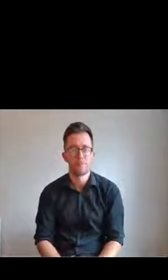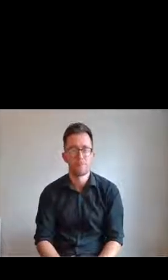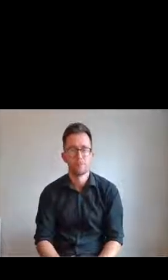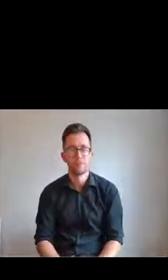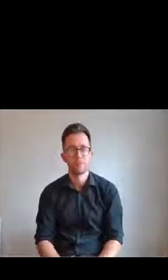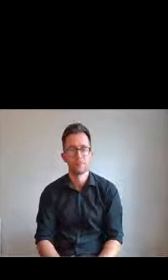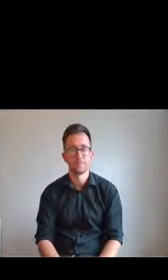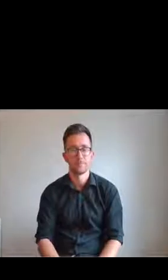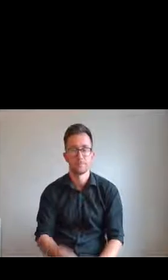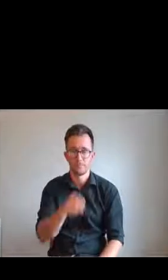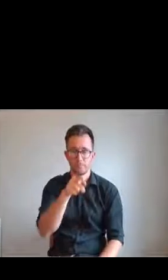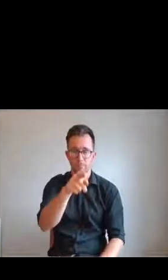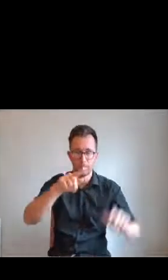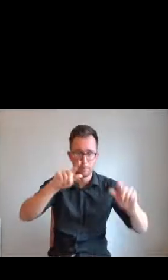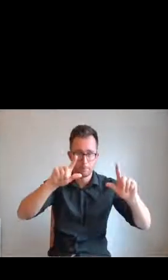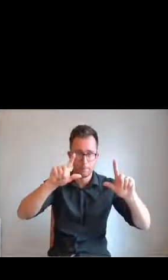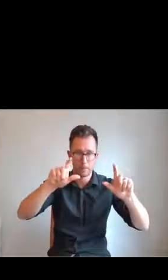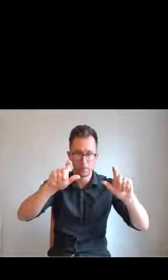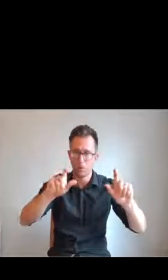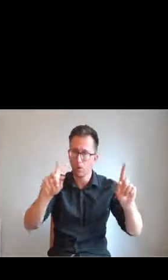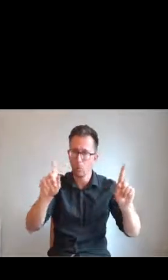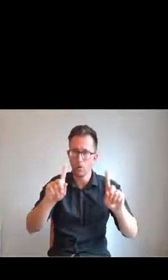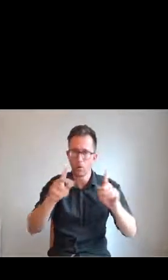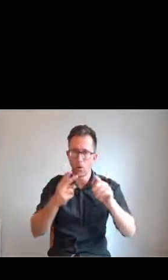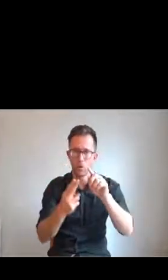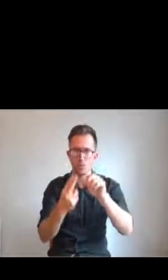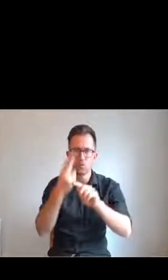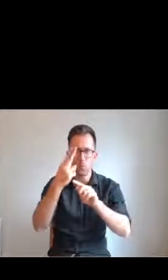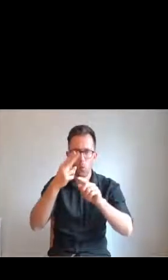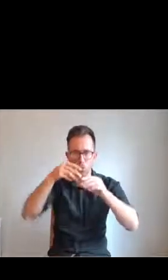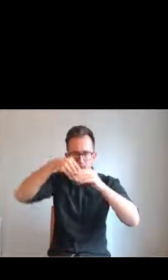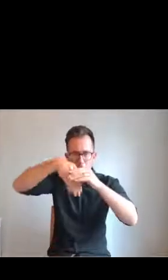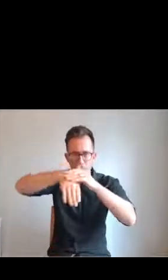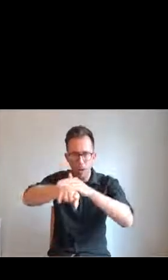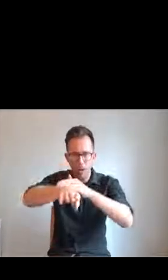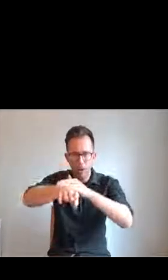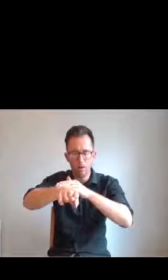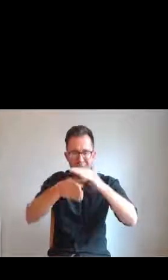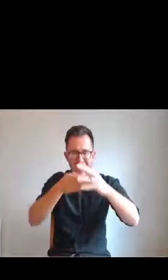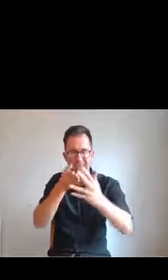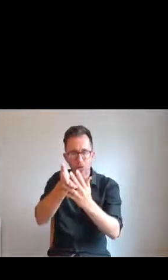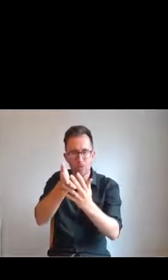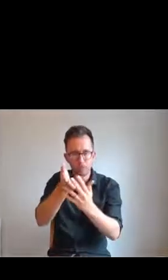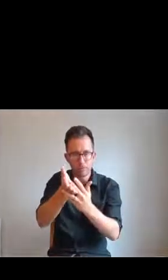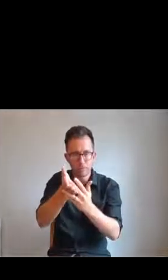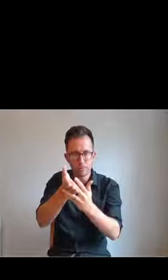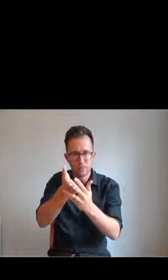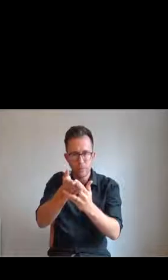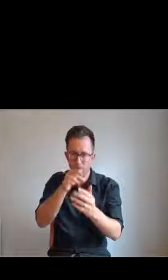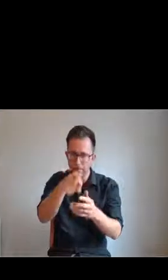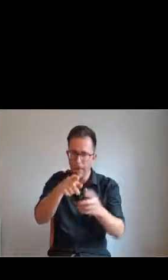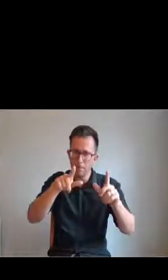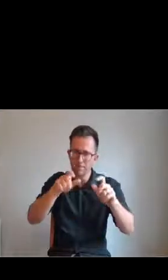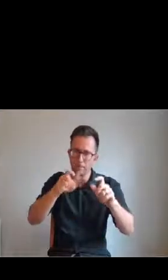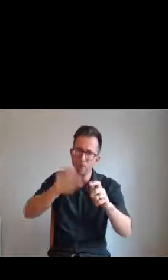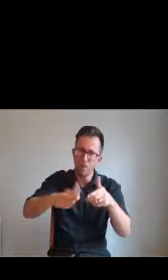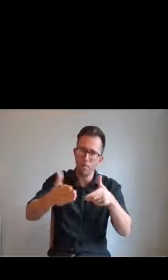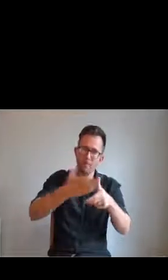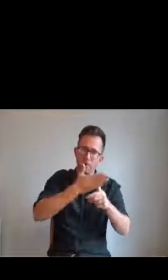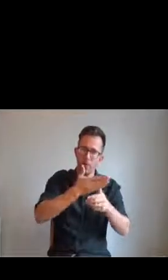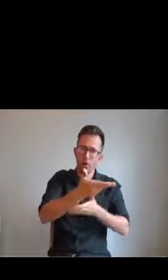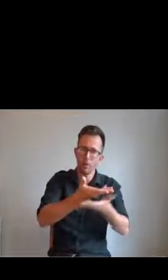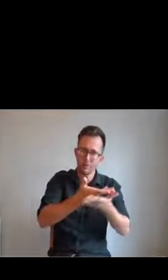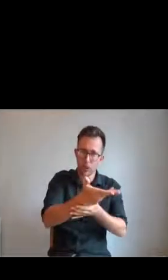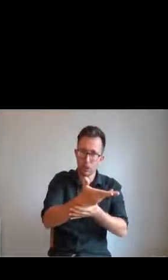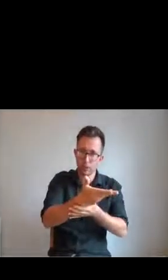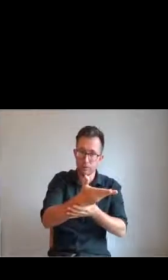So the image on screen right now is the Northern Tunnel entrance near Tilbury as presented at supplementary consultation. And next